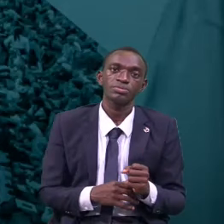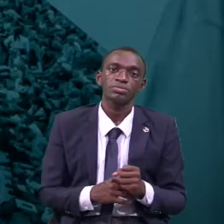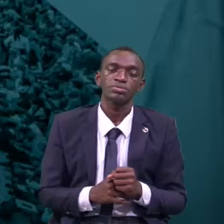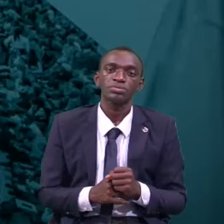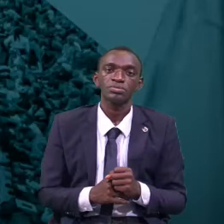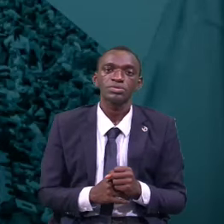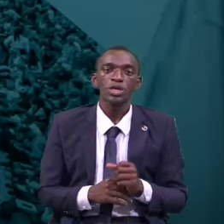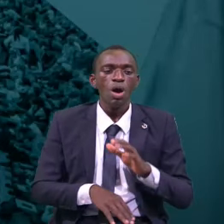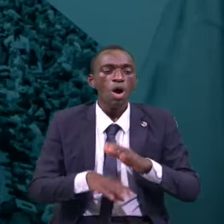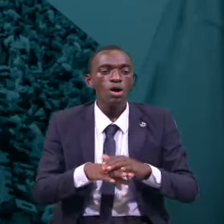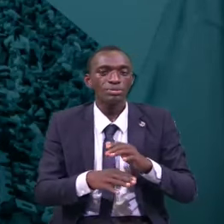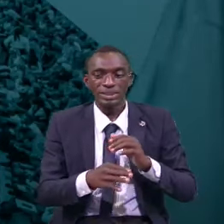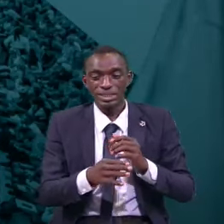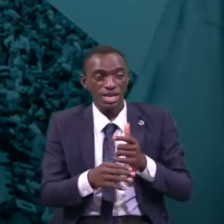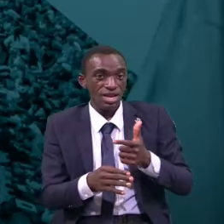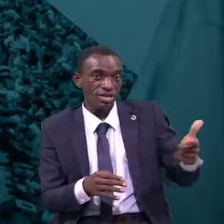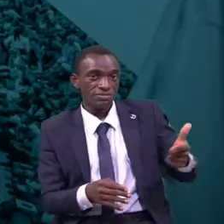on my left hand side, are you done?